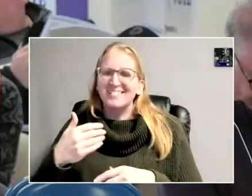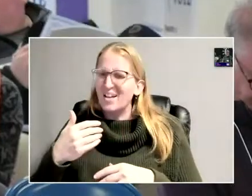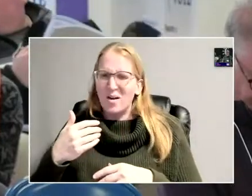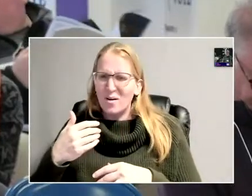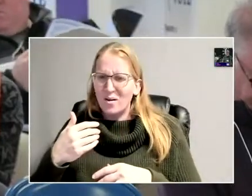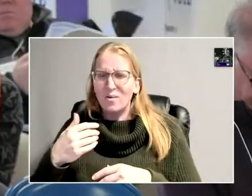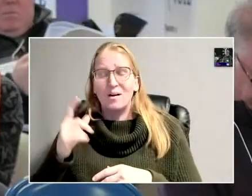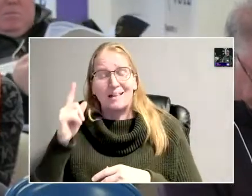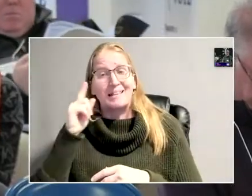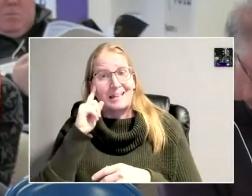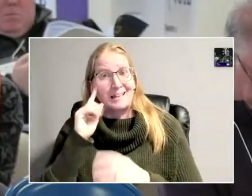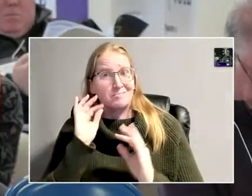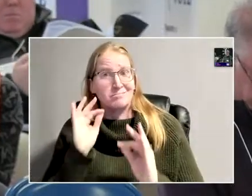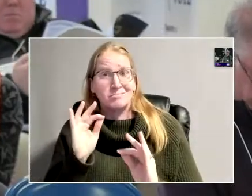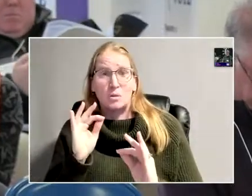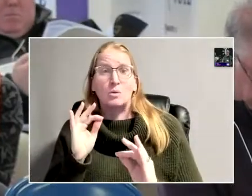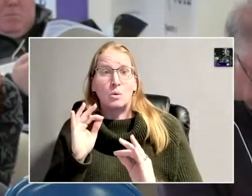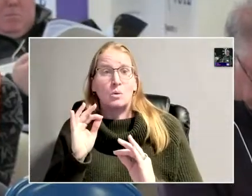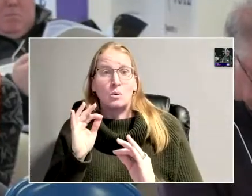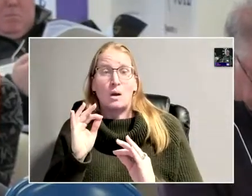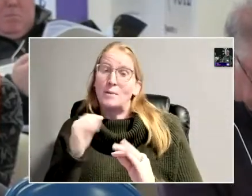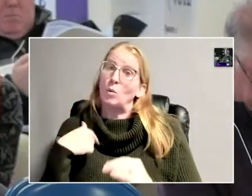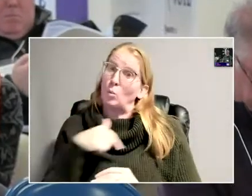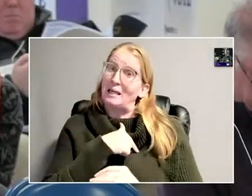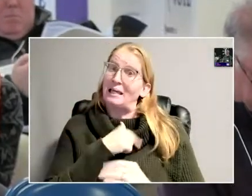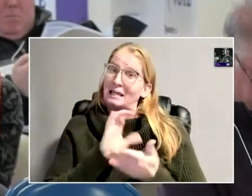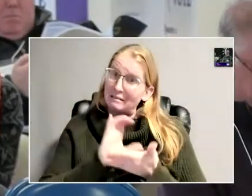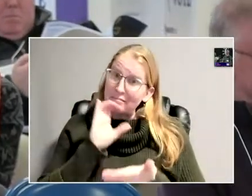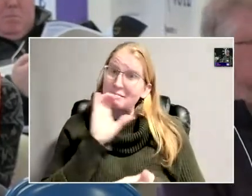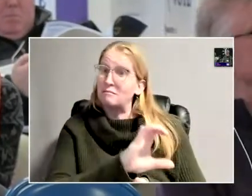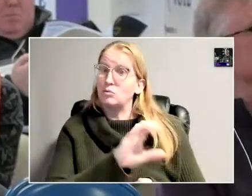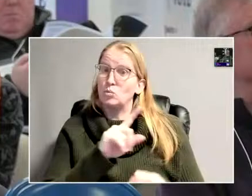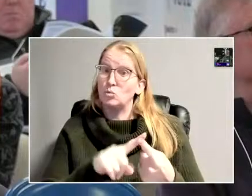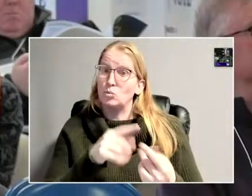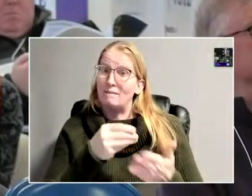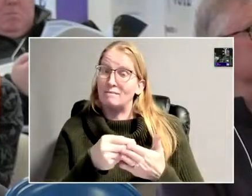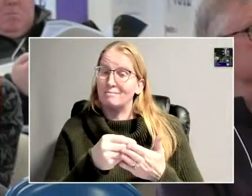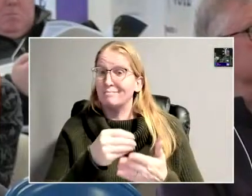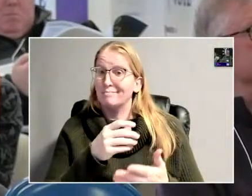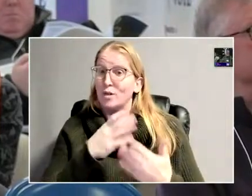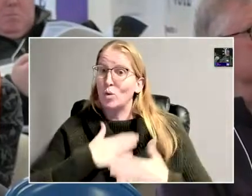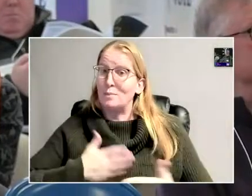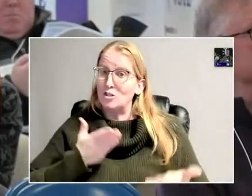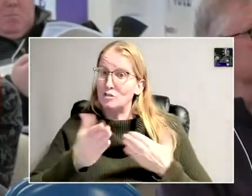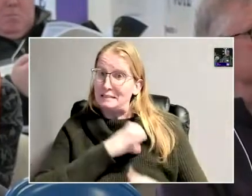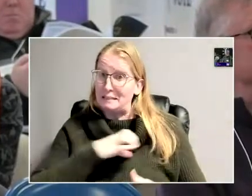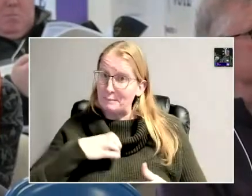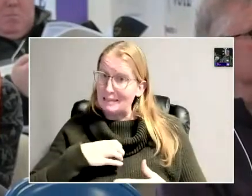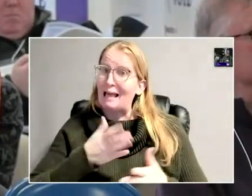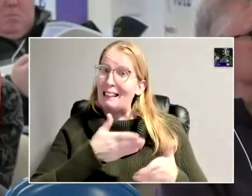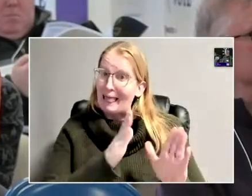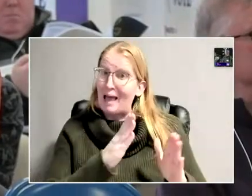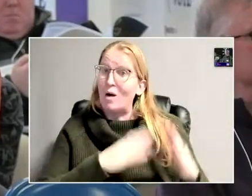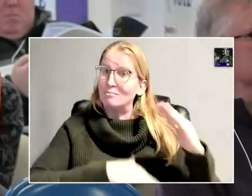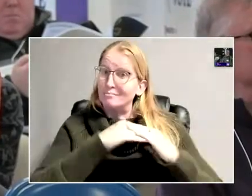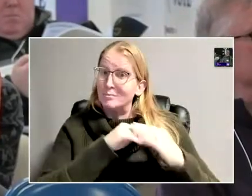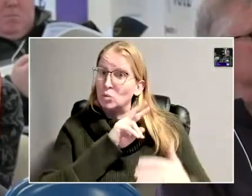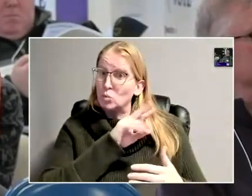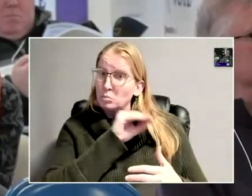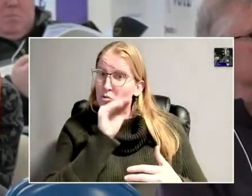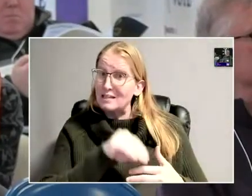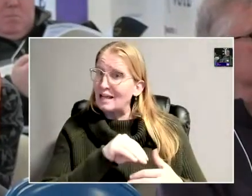the 2% um and I think it's a uh sign that we